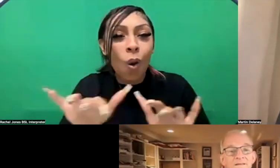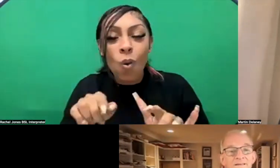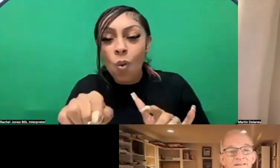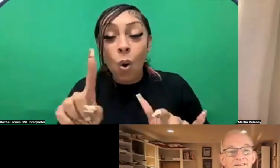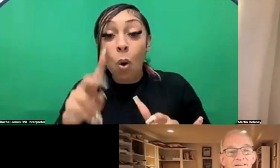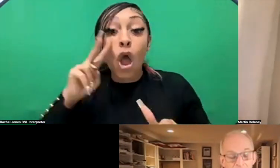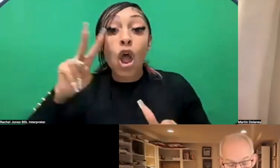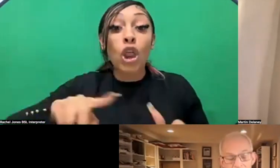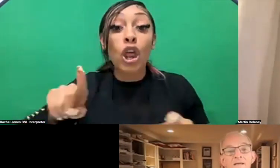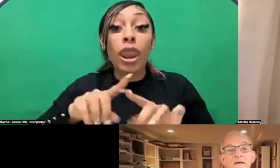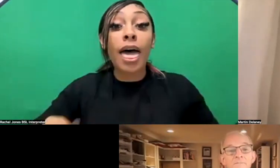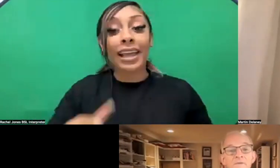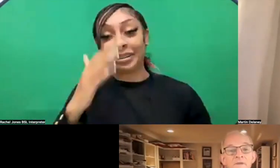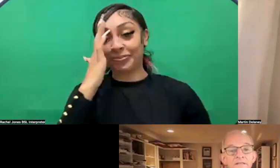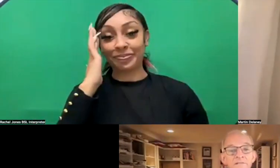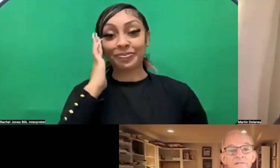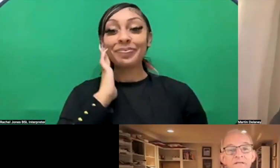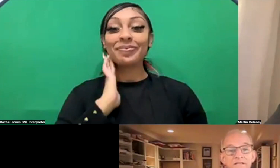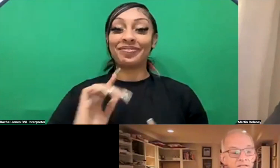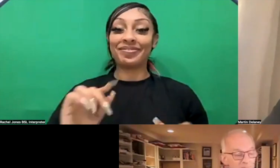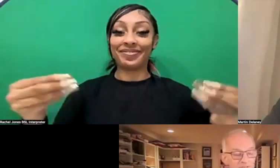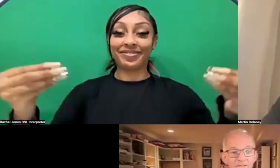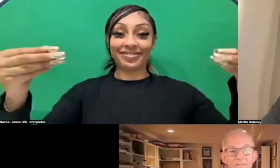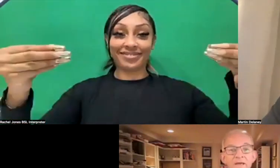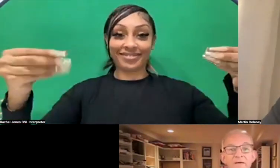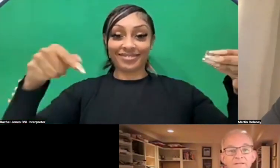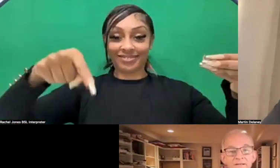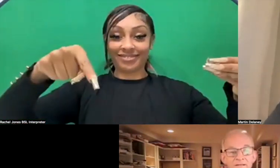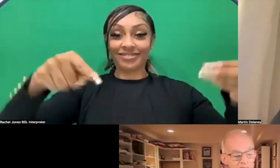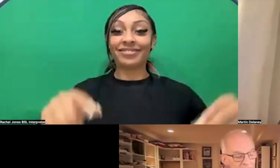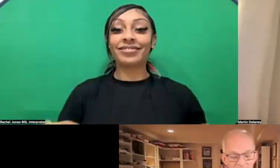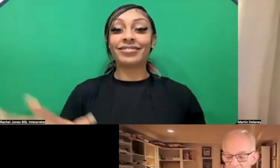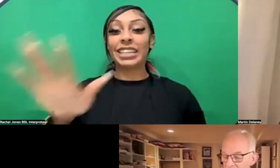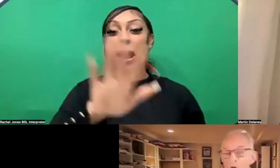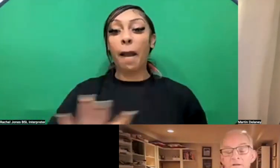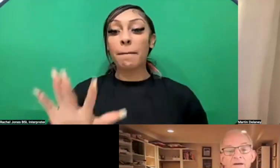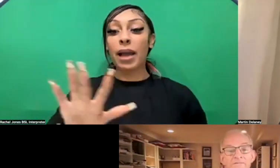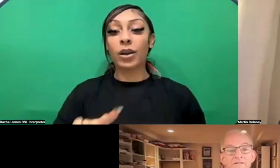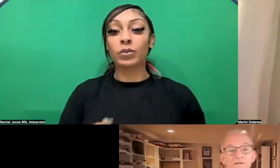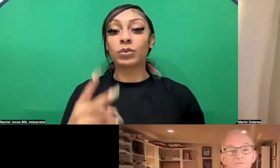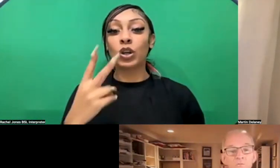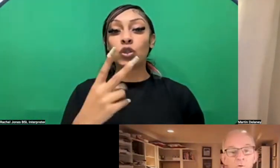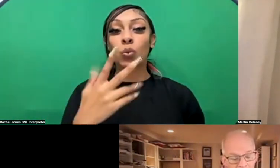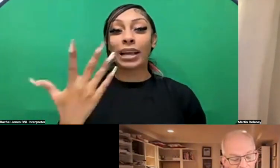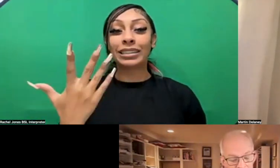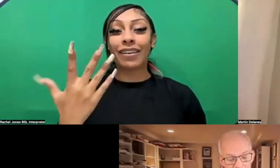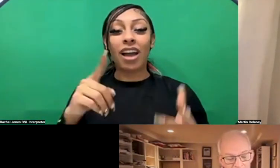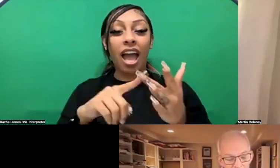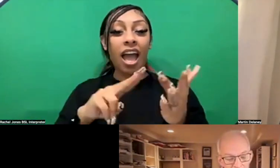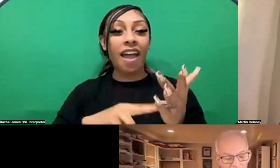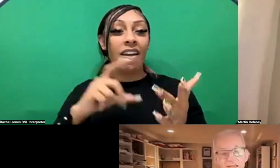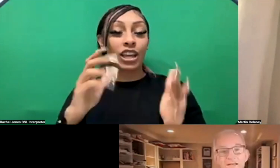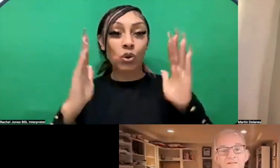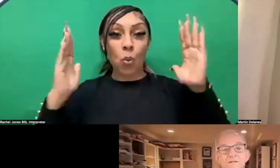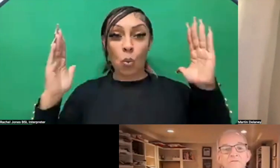looks? Yes. LinnStrument is an instrument that's about, I think it's 25 inches wide by